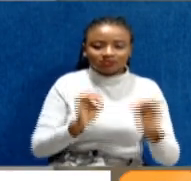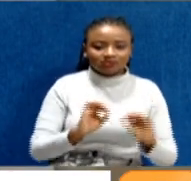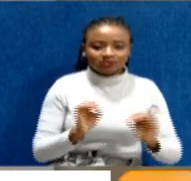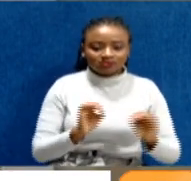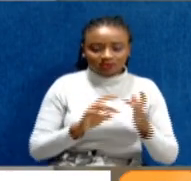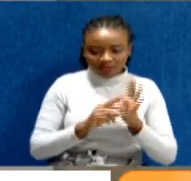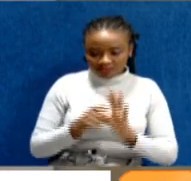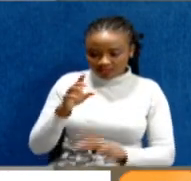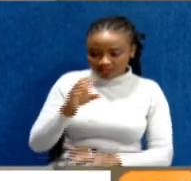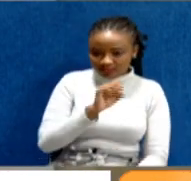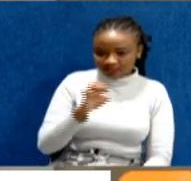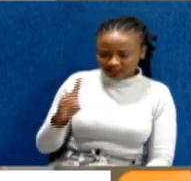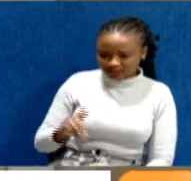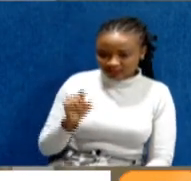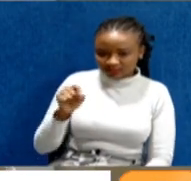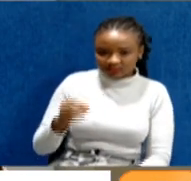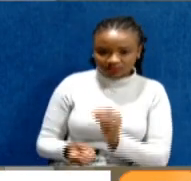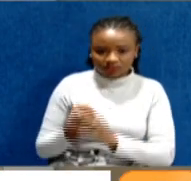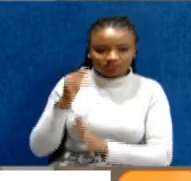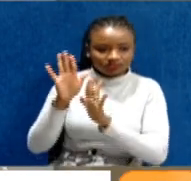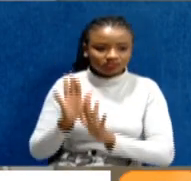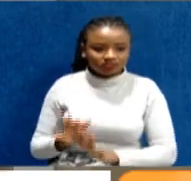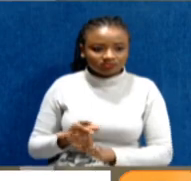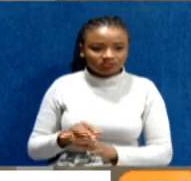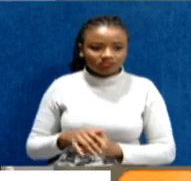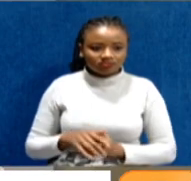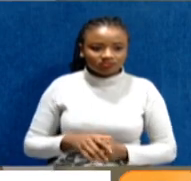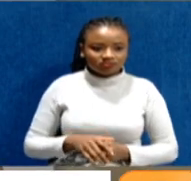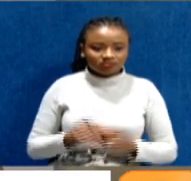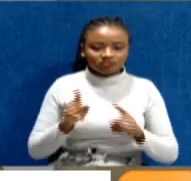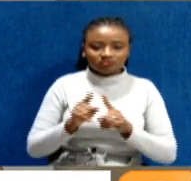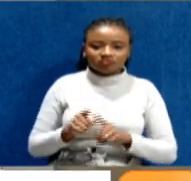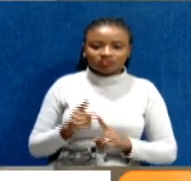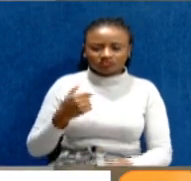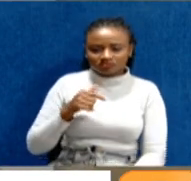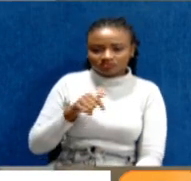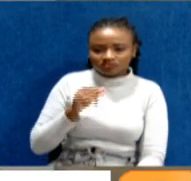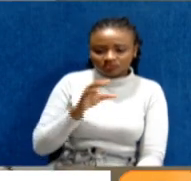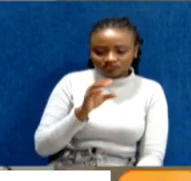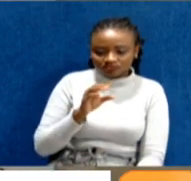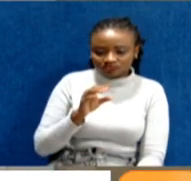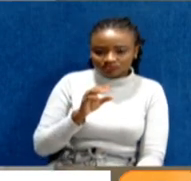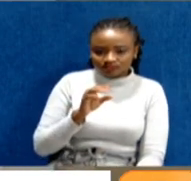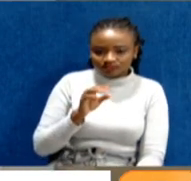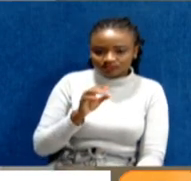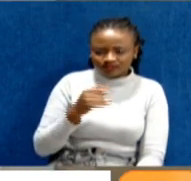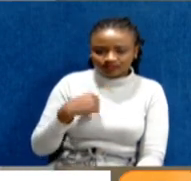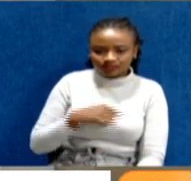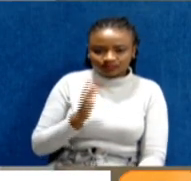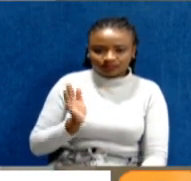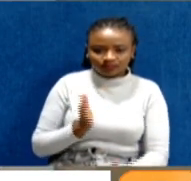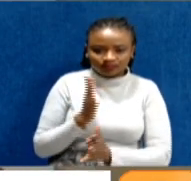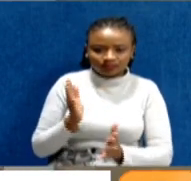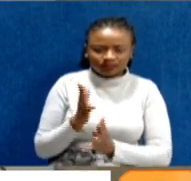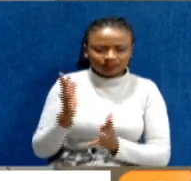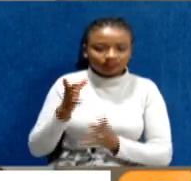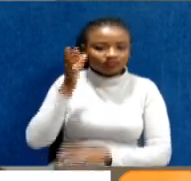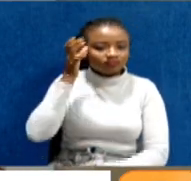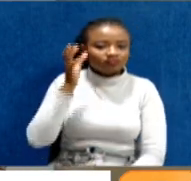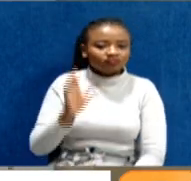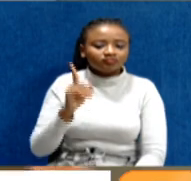Okay. And we, in organic agriculture, we encourage the concept of ecology. Dr. Mudabi has talked about it,